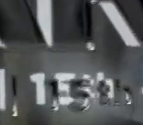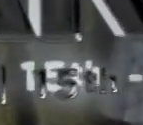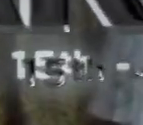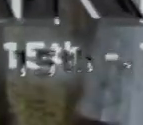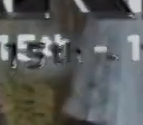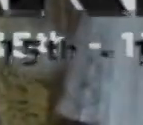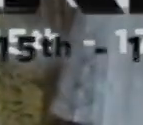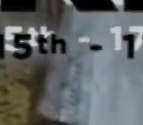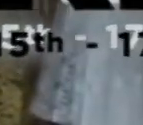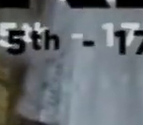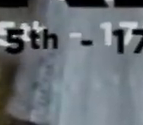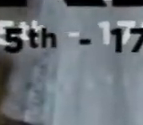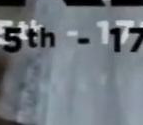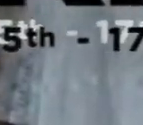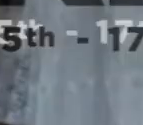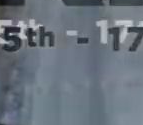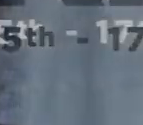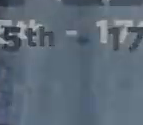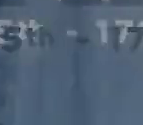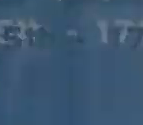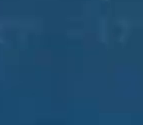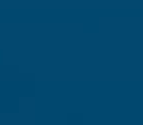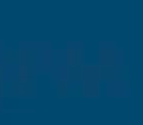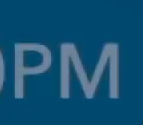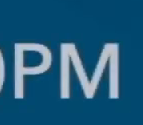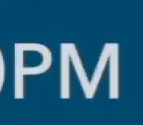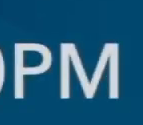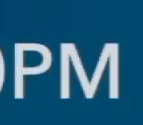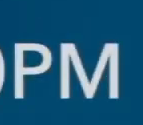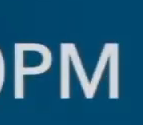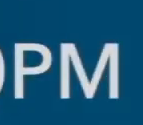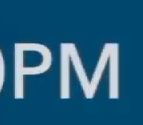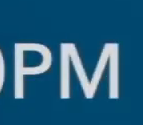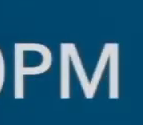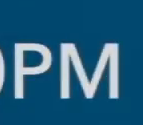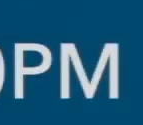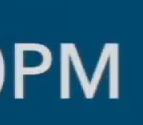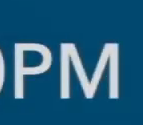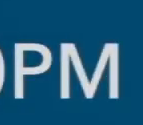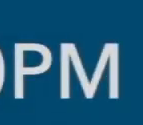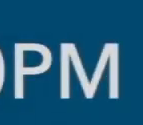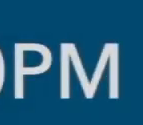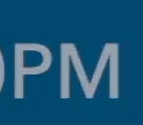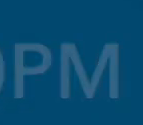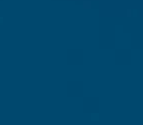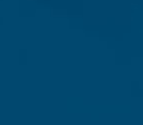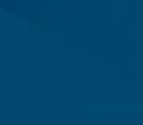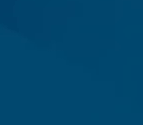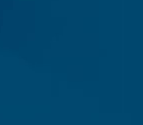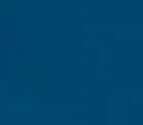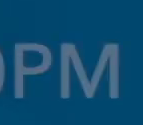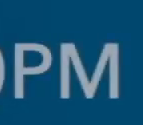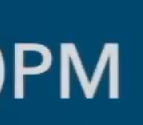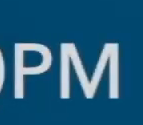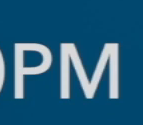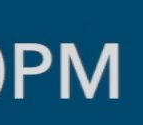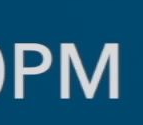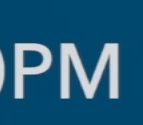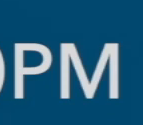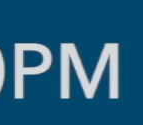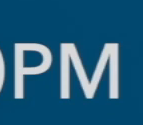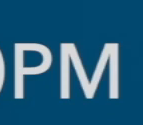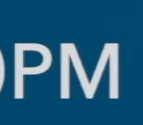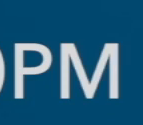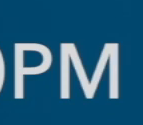meeting of the heads of government of CARICOM, the Bahamas Tonight Northern Edition will broadcast at 5 p.m. and the Bahamas Tonight The